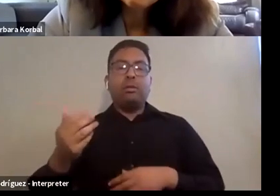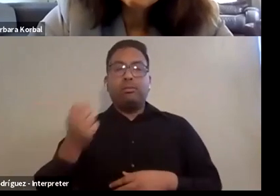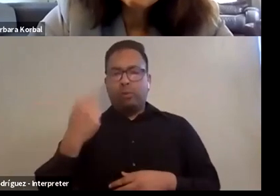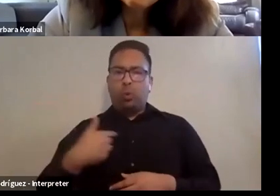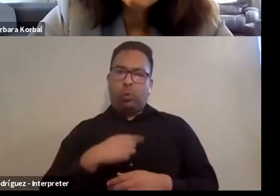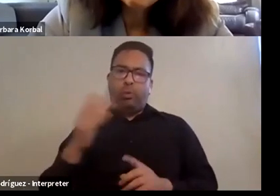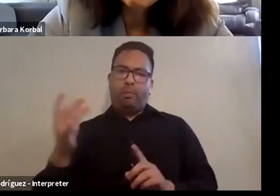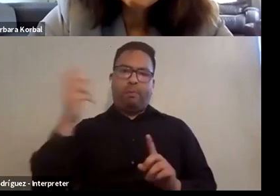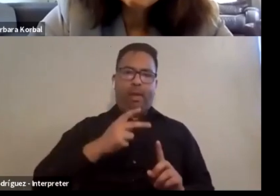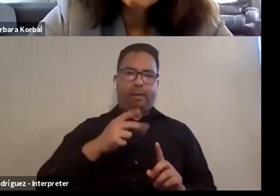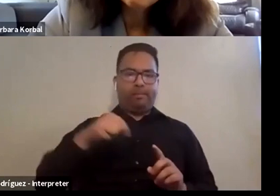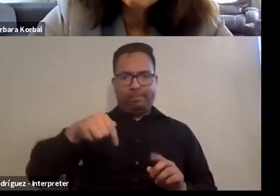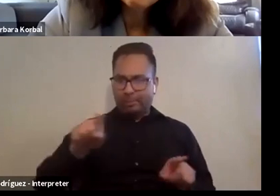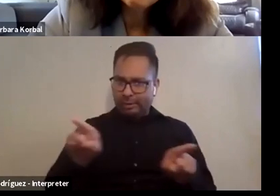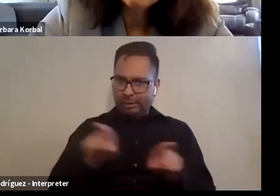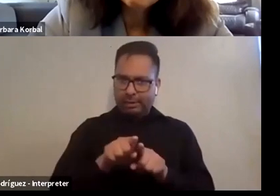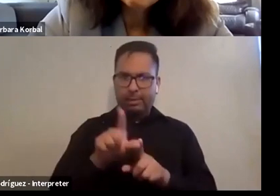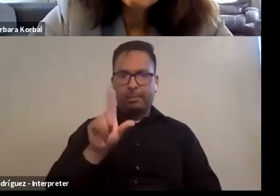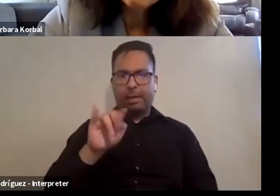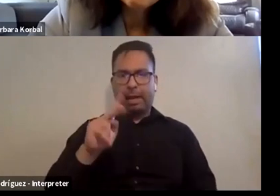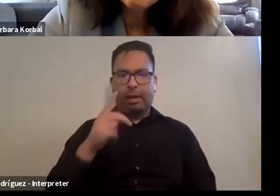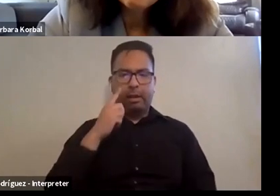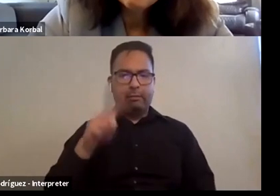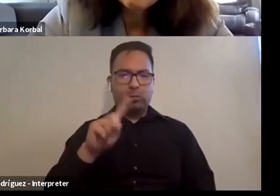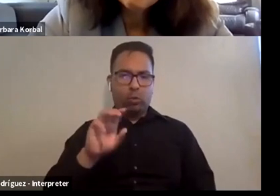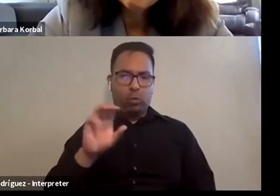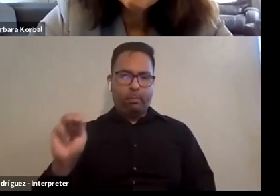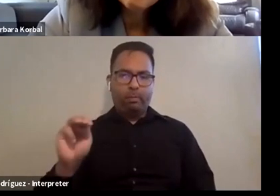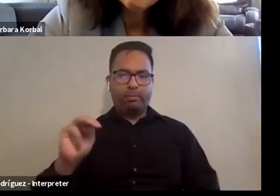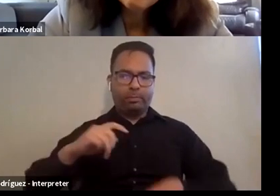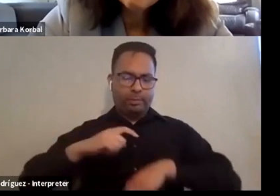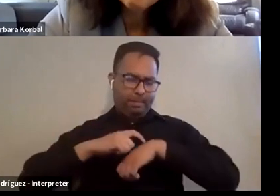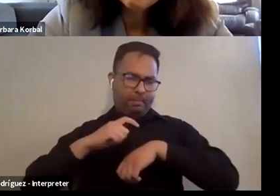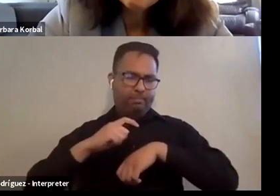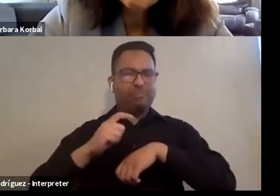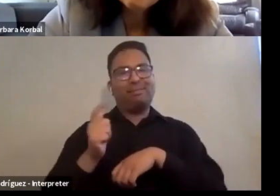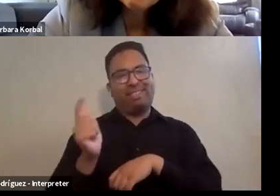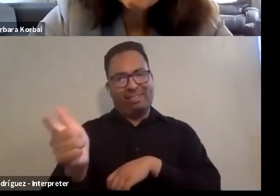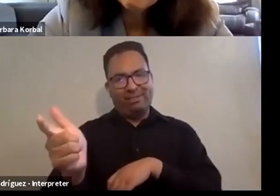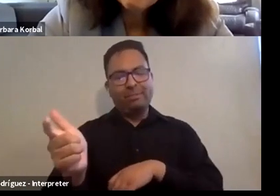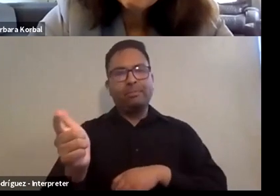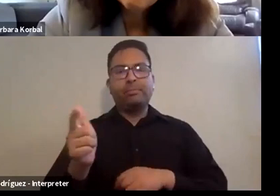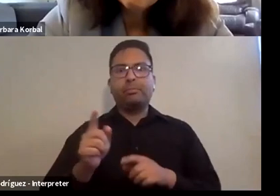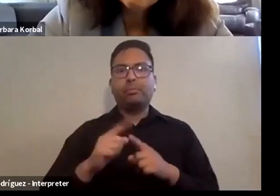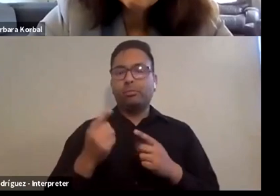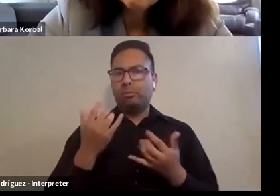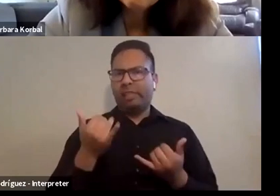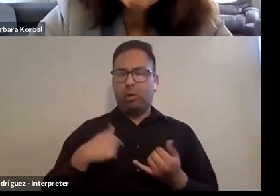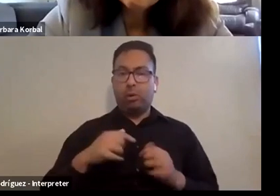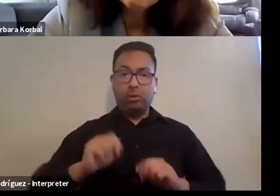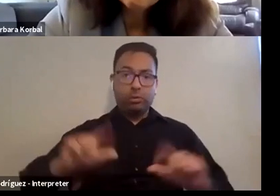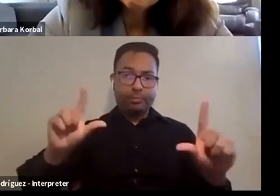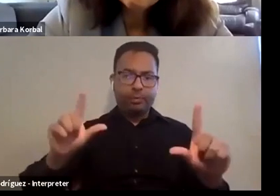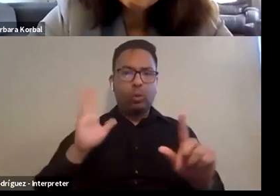to this exact same Zoom link at much later. But what I'll put up now is a